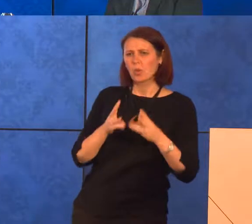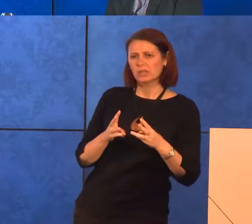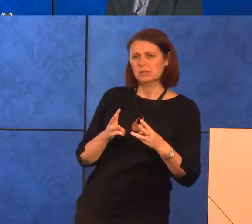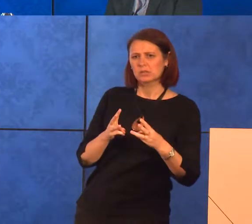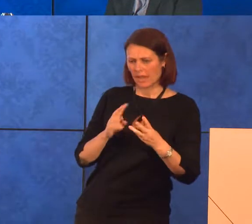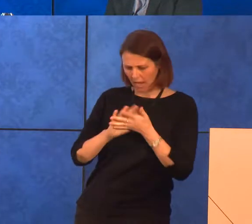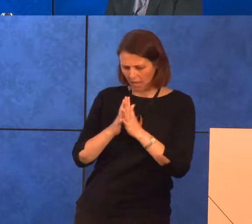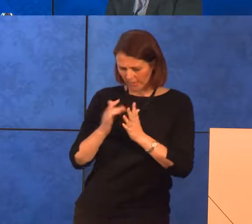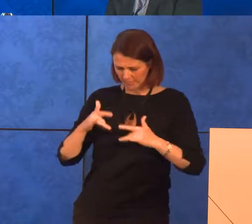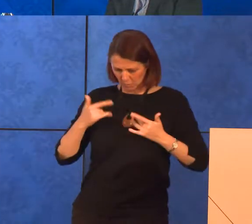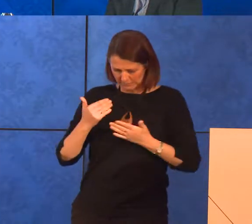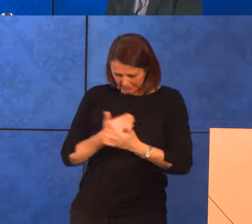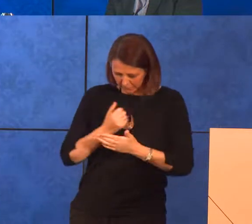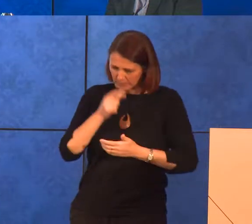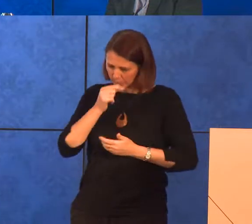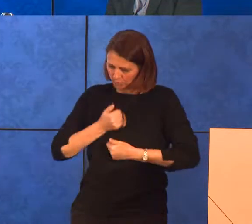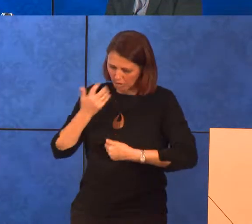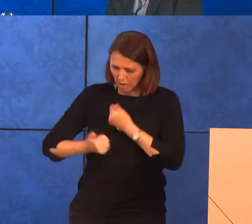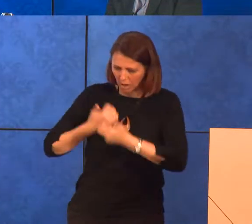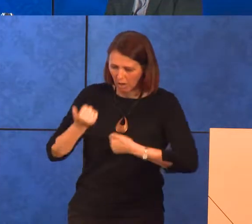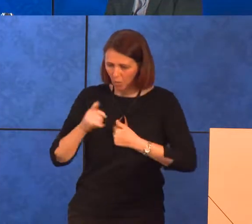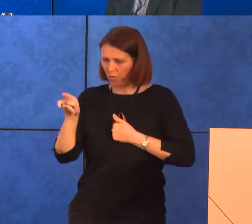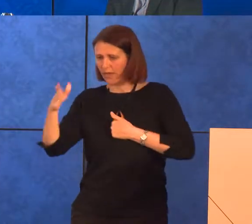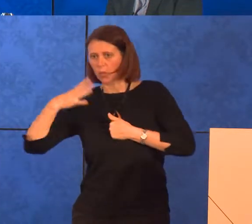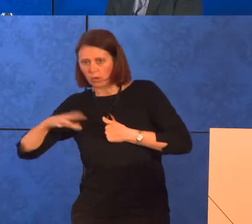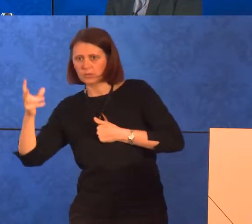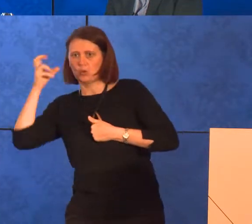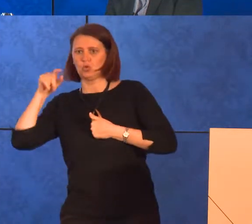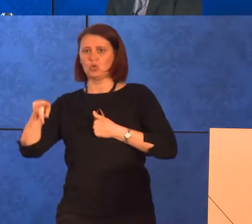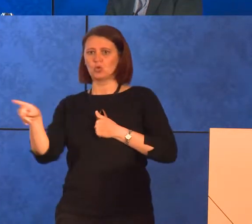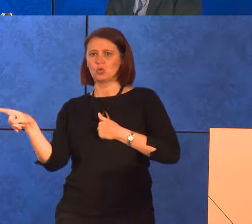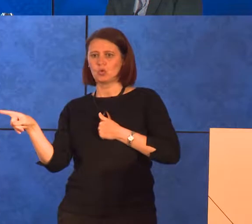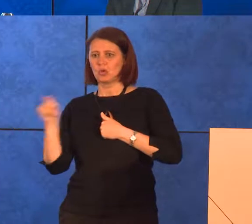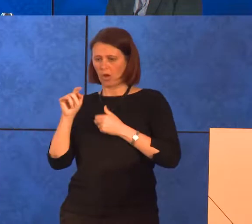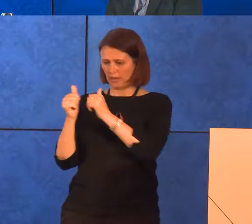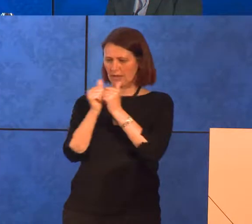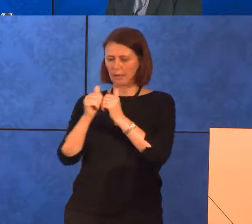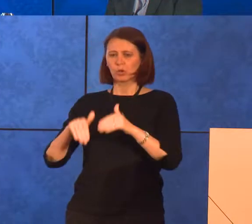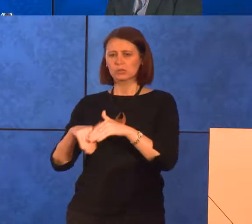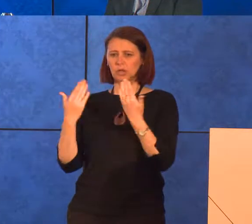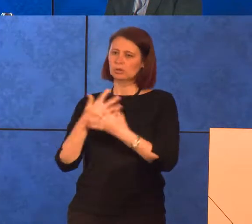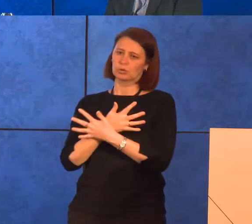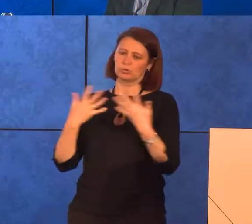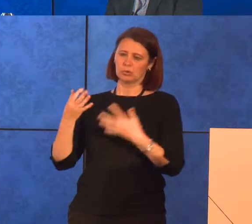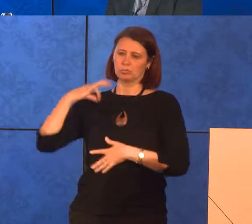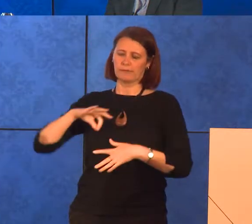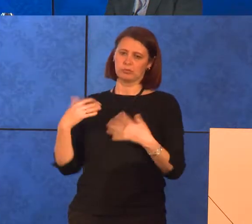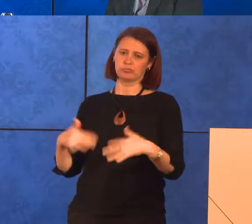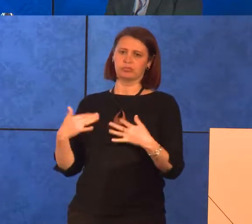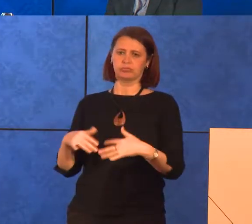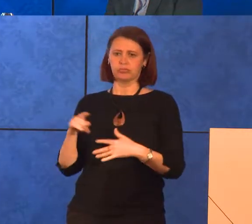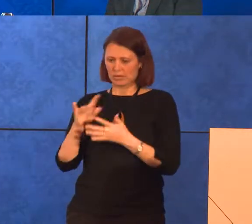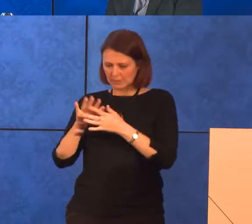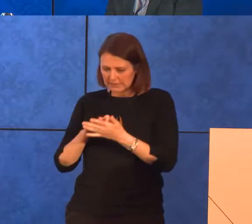to express what they need or what they want to be heard. So that collaboration day I really feel was hugely beneficial and what sort of